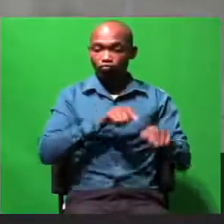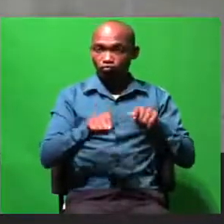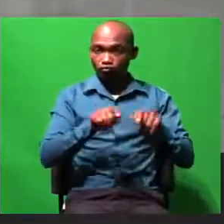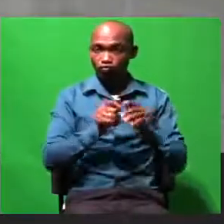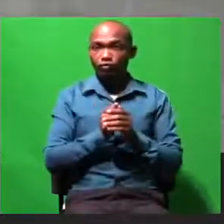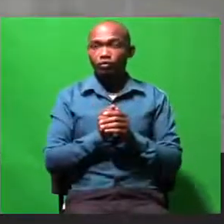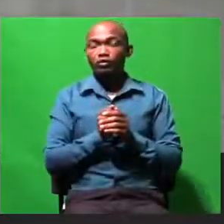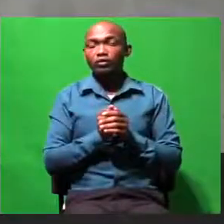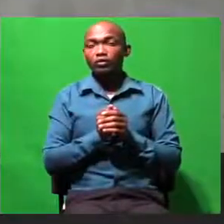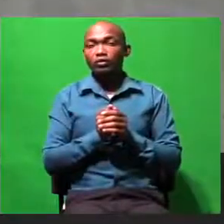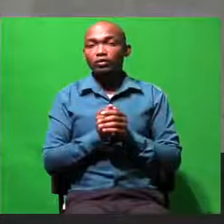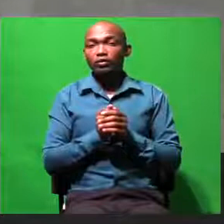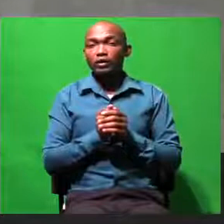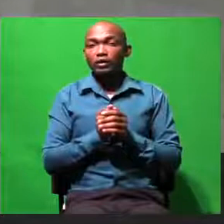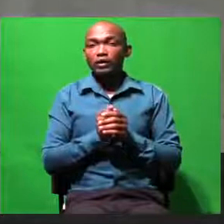Disabled group.